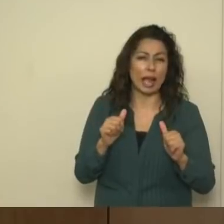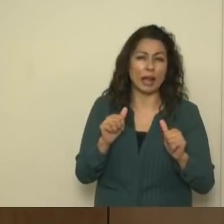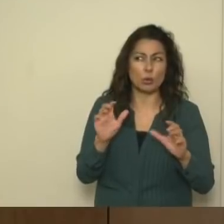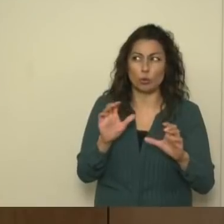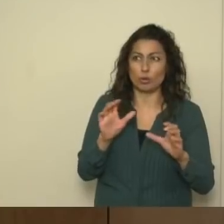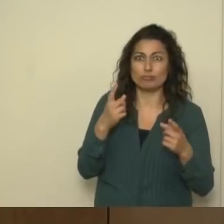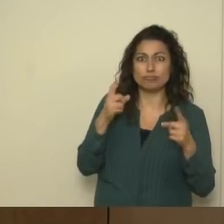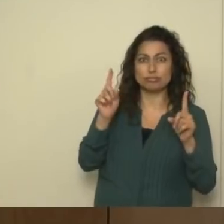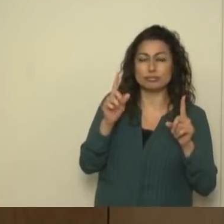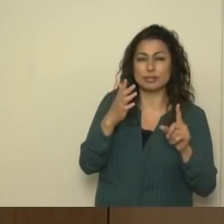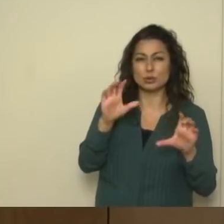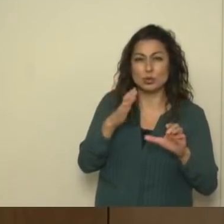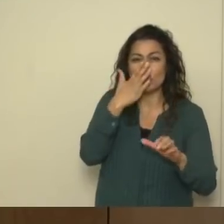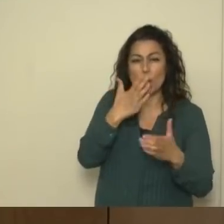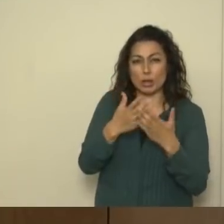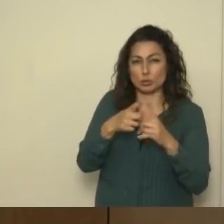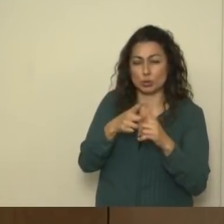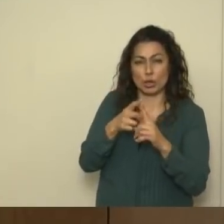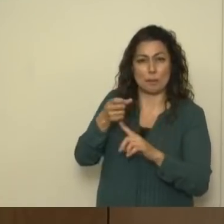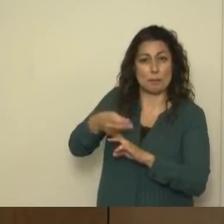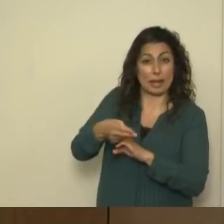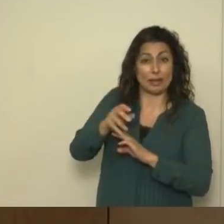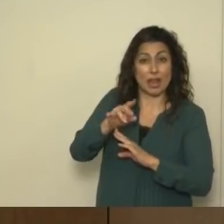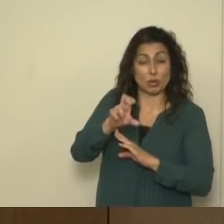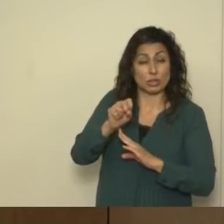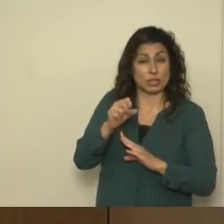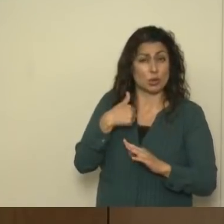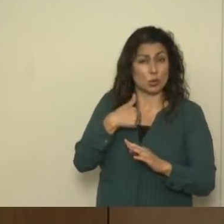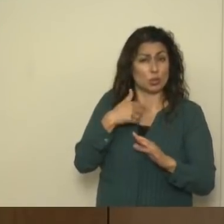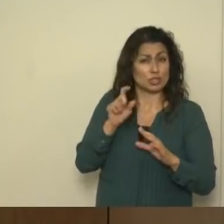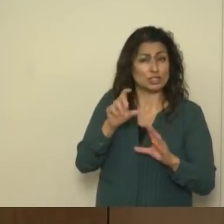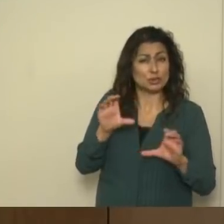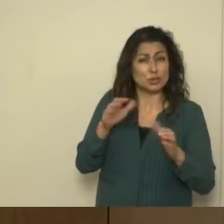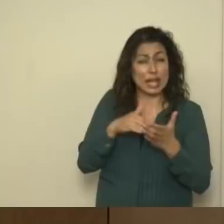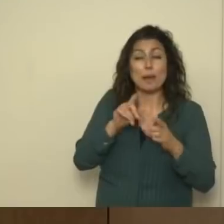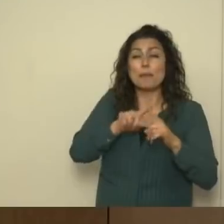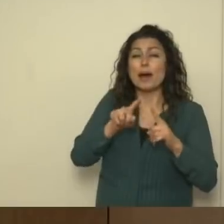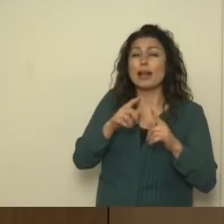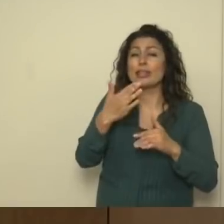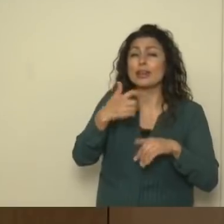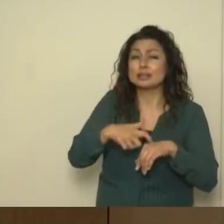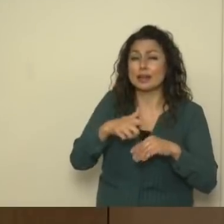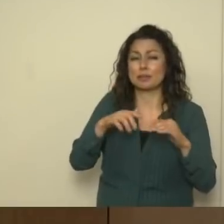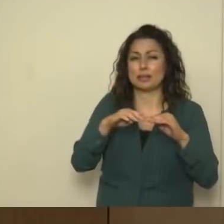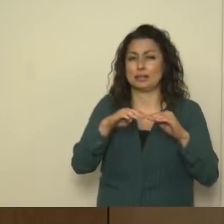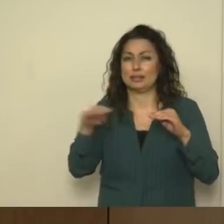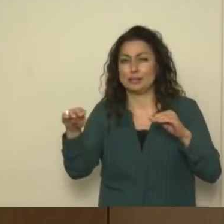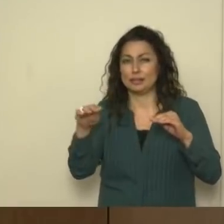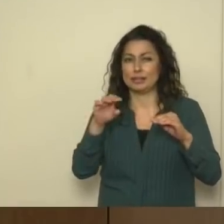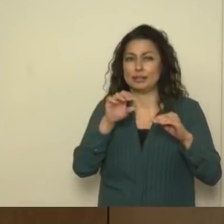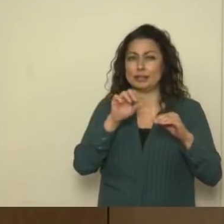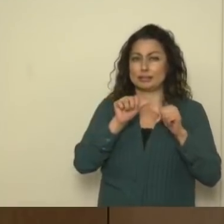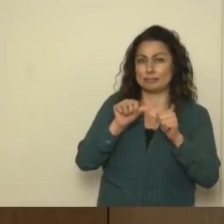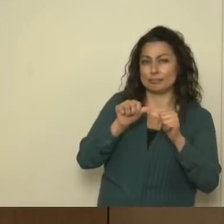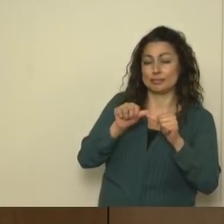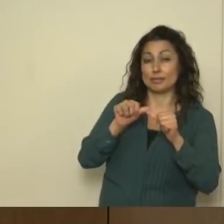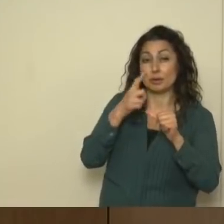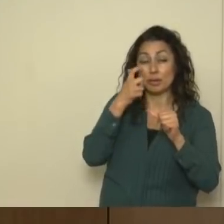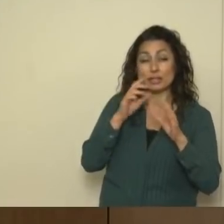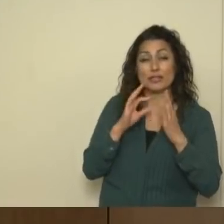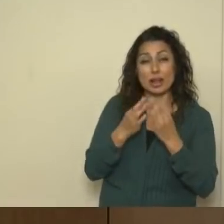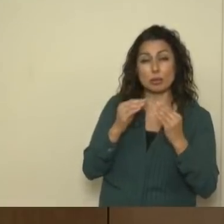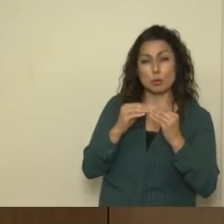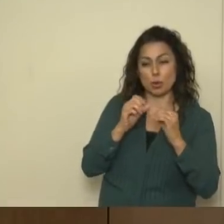this infectious virus. Let's do it again, and then let's sustain it. Because when we sustain it, families do better, families are